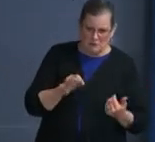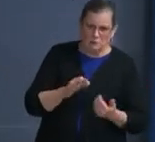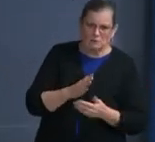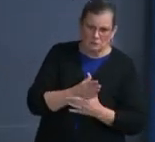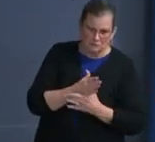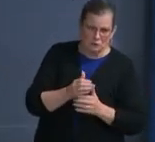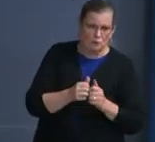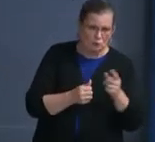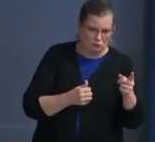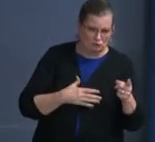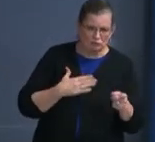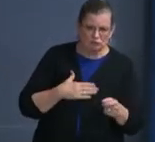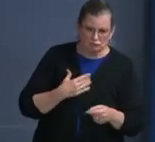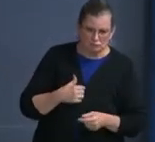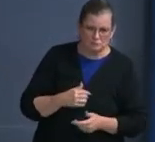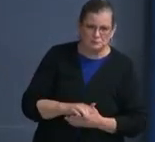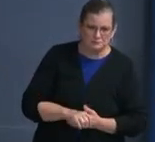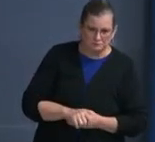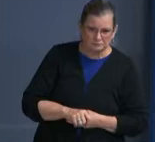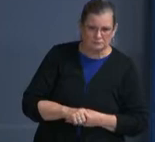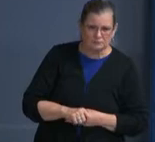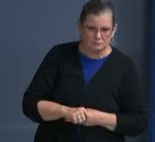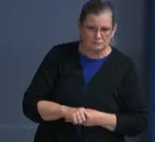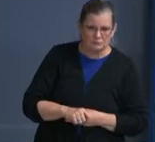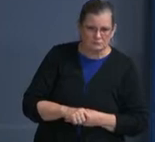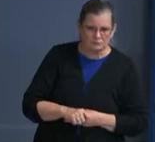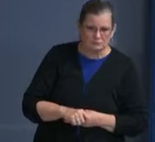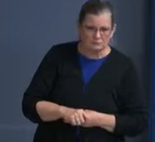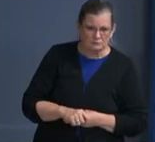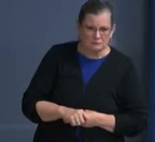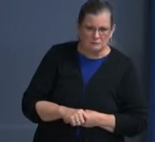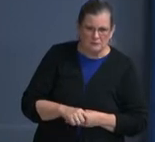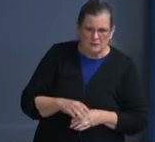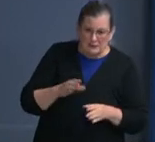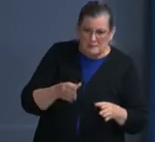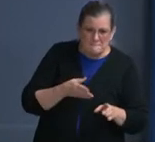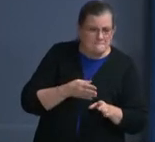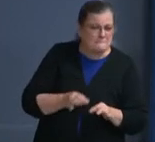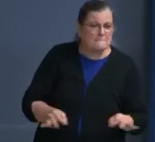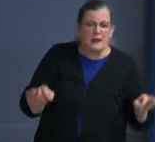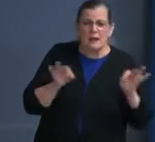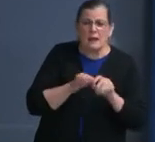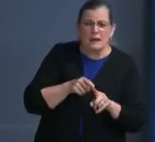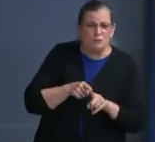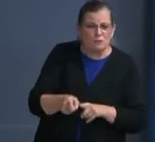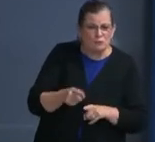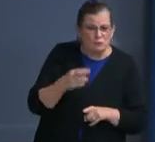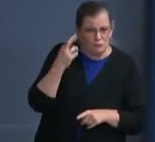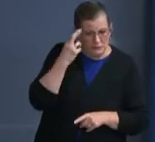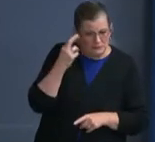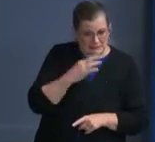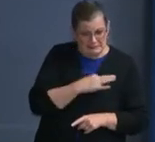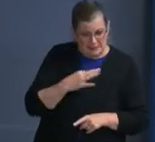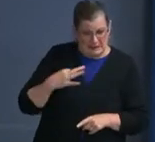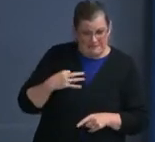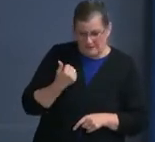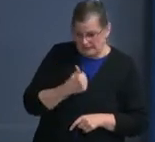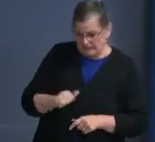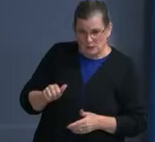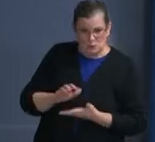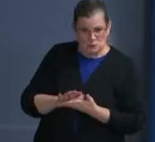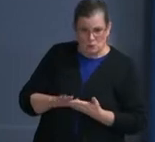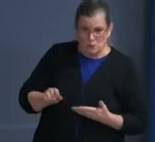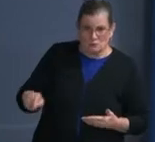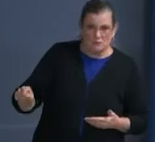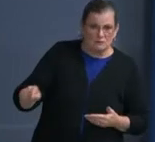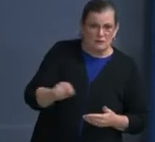you. The driving factor right now is staffing at that particular school. In this first